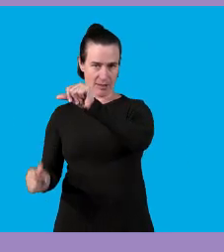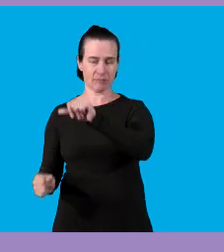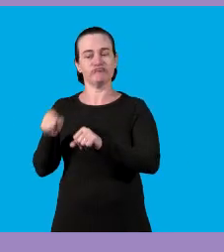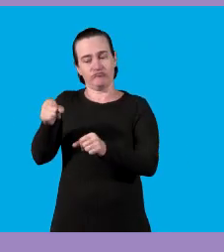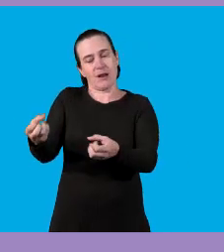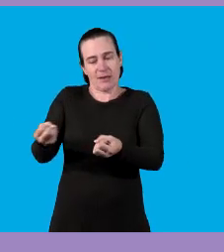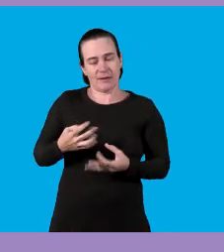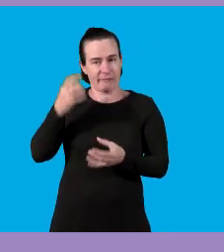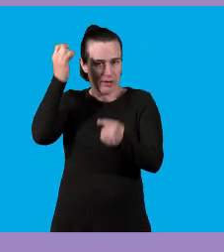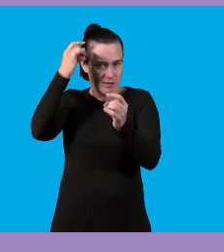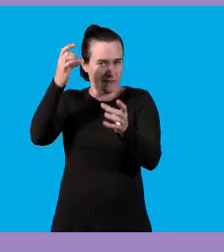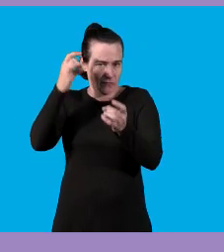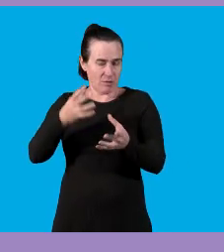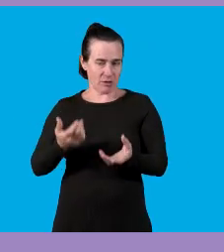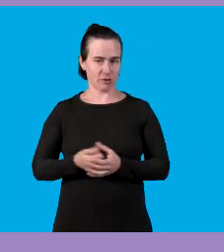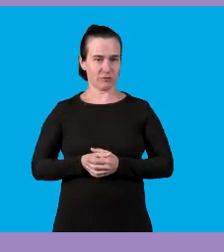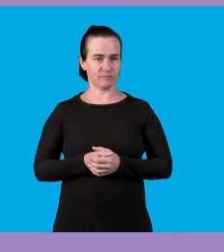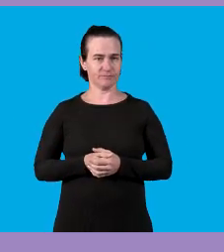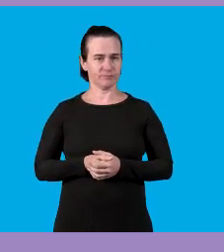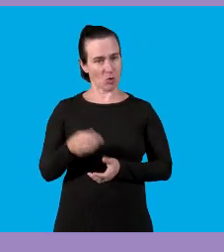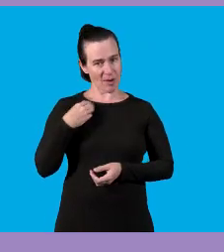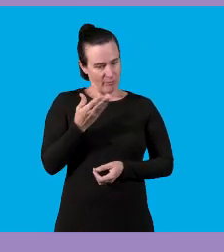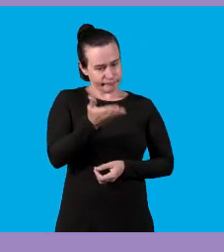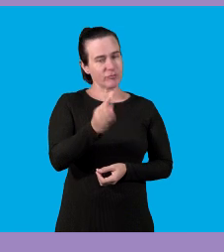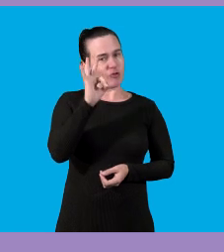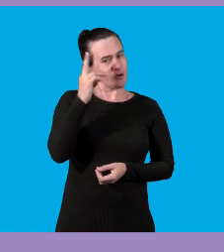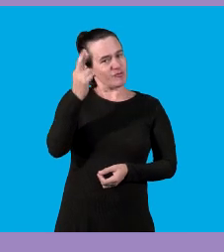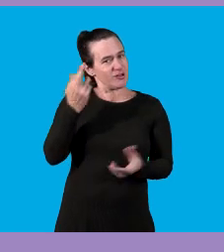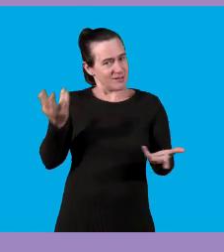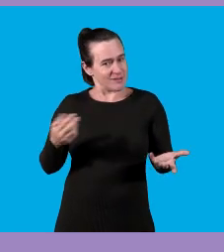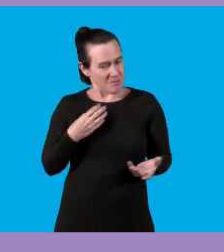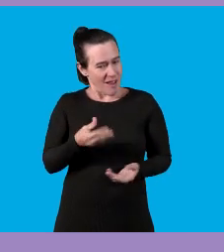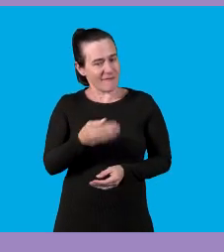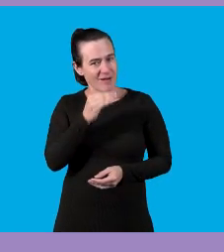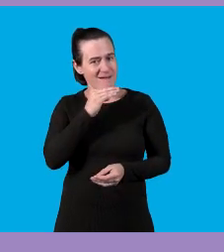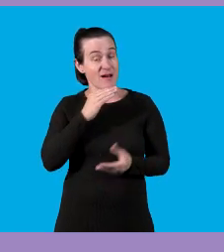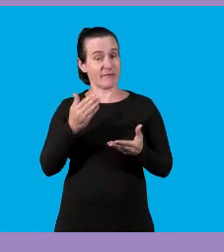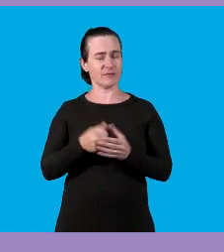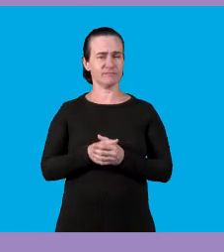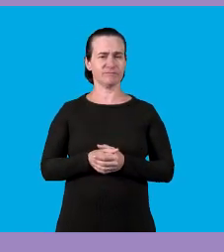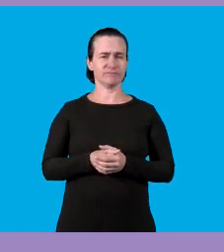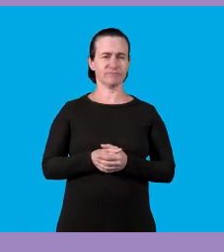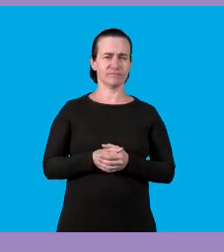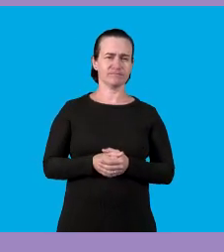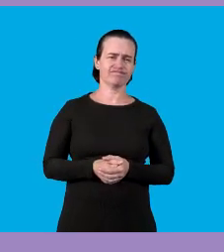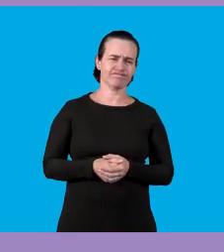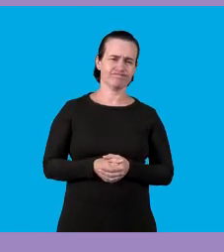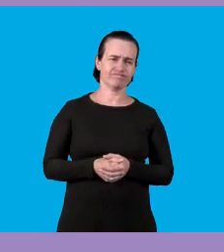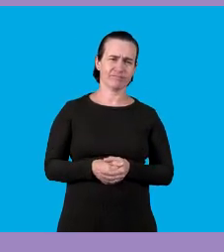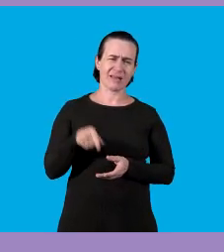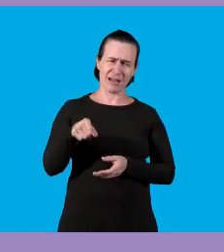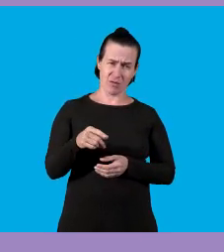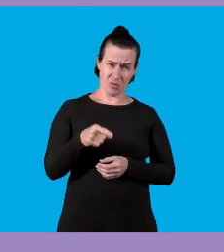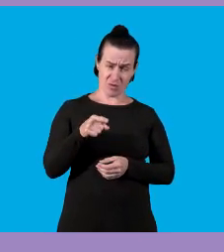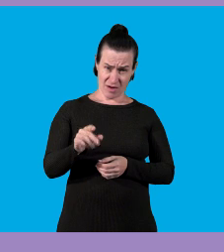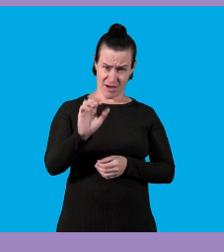given. Again, you then notice I've got the three reasons, but then what are they? Are they angles? Are they sides?